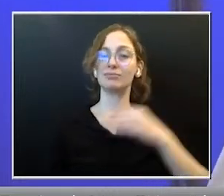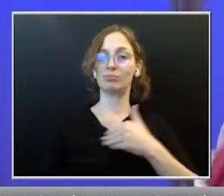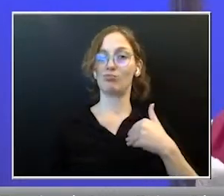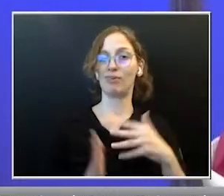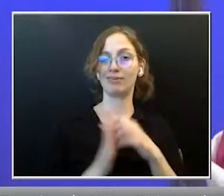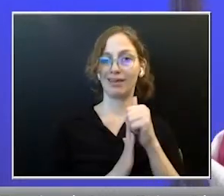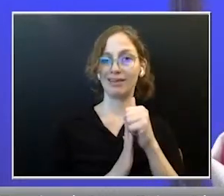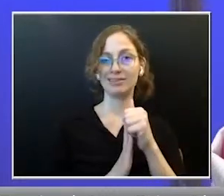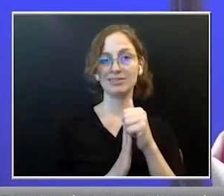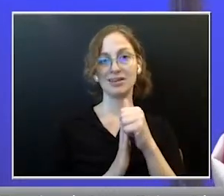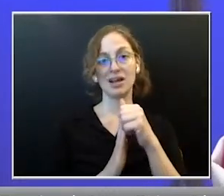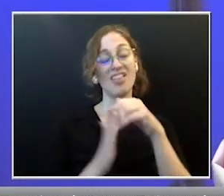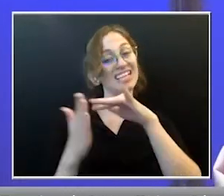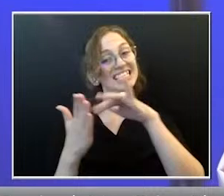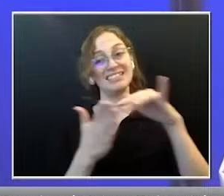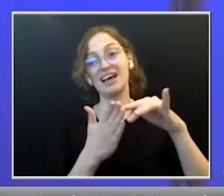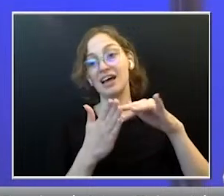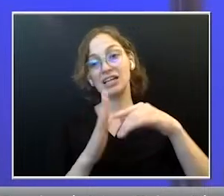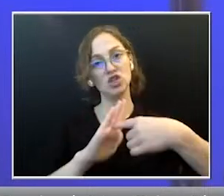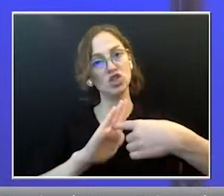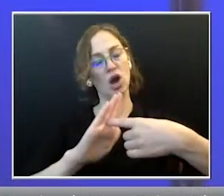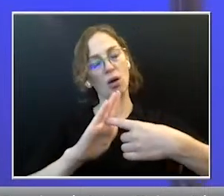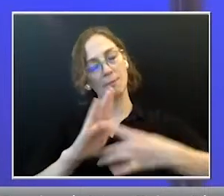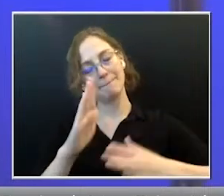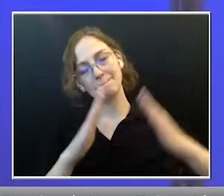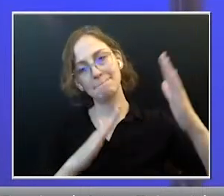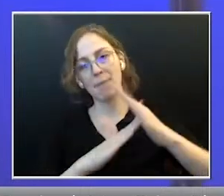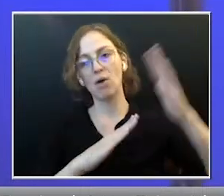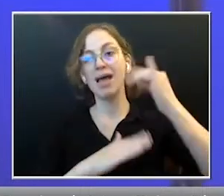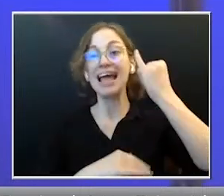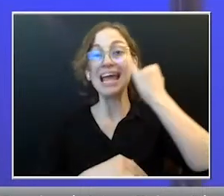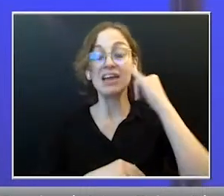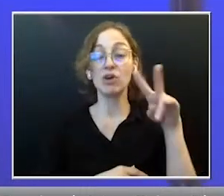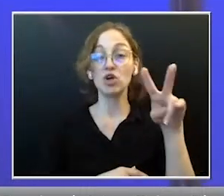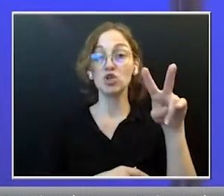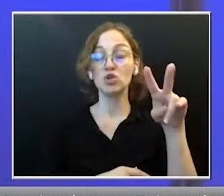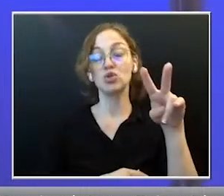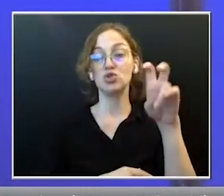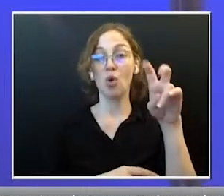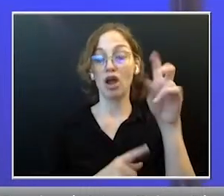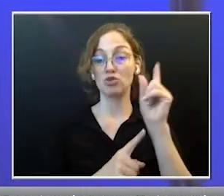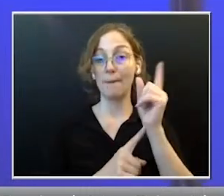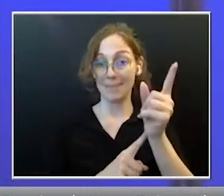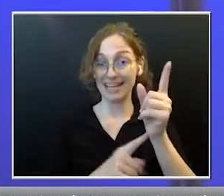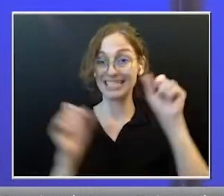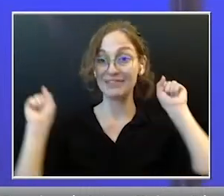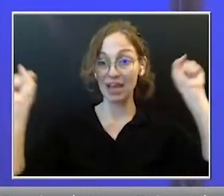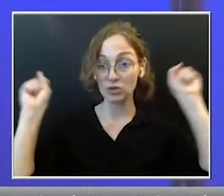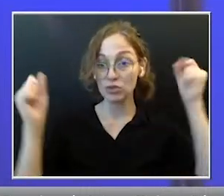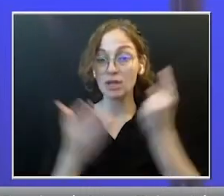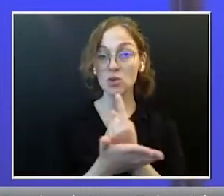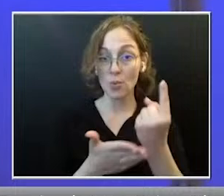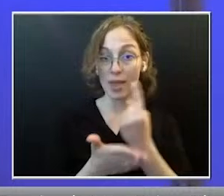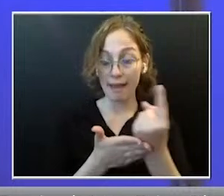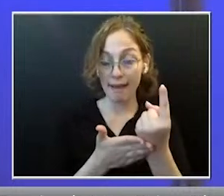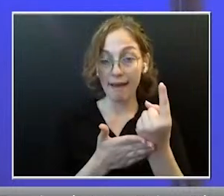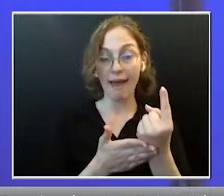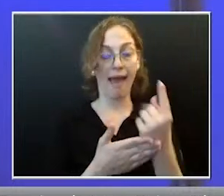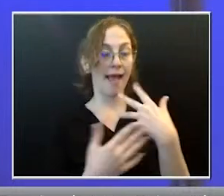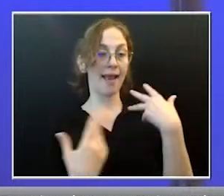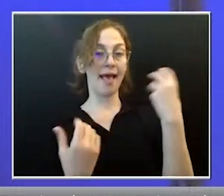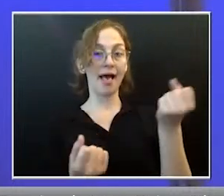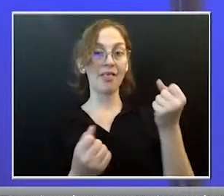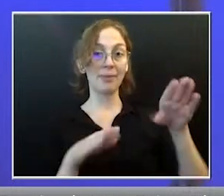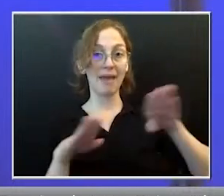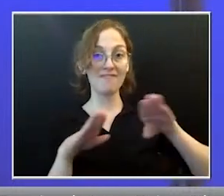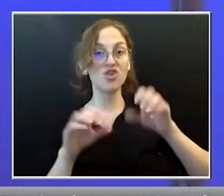exercise, especially if you ramp it up to 200 minutes a week, and healthy behaviors can reduce your risk by a relative factor of up